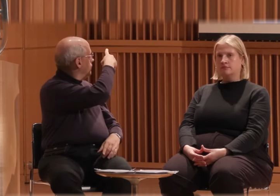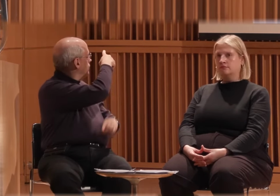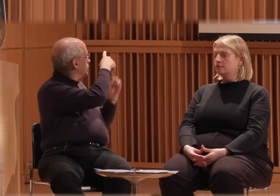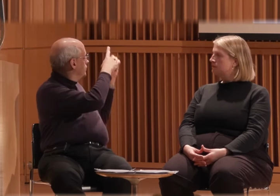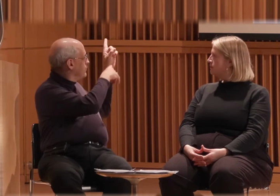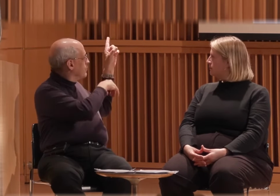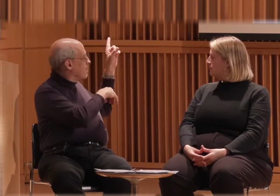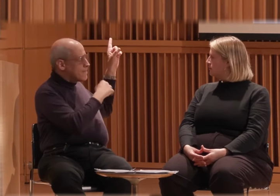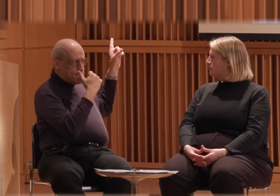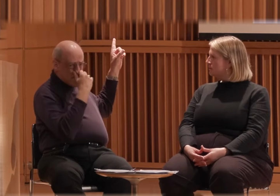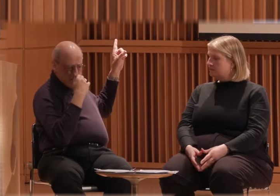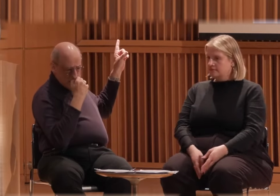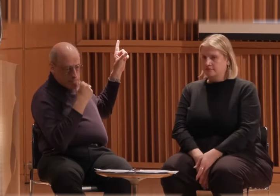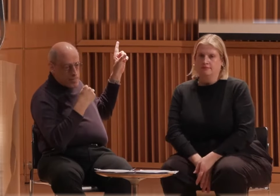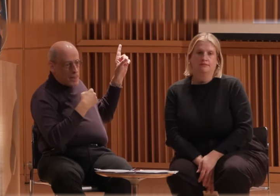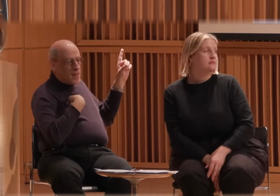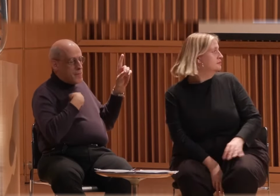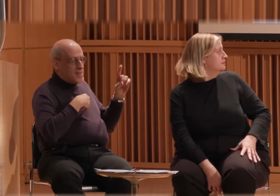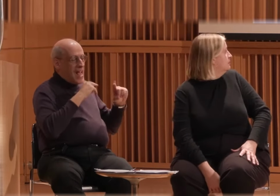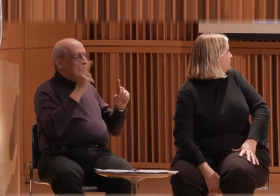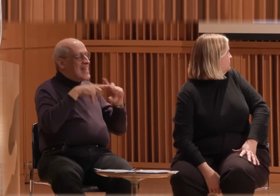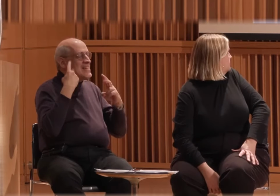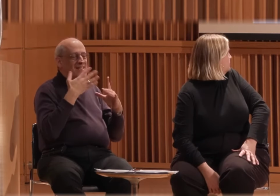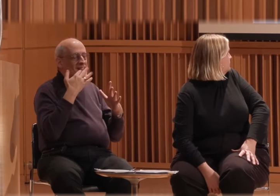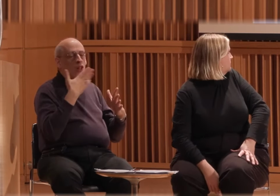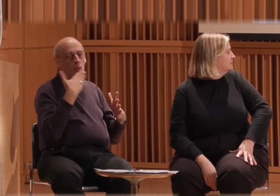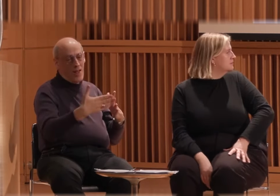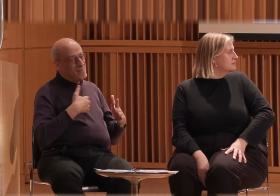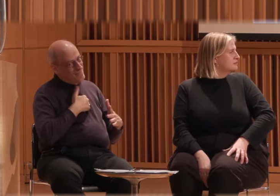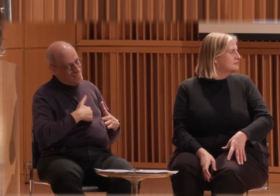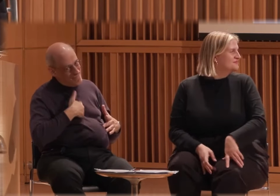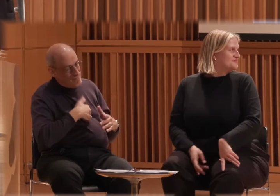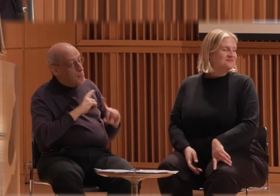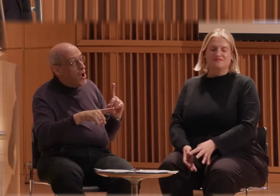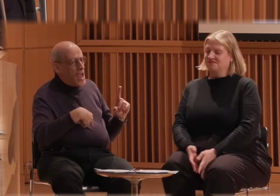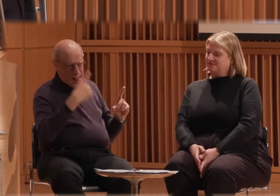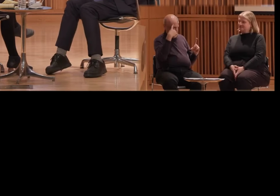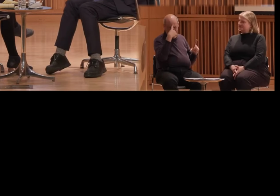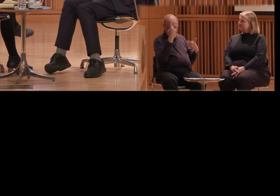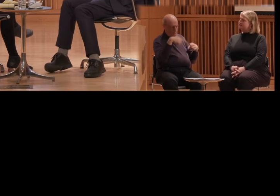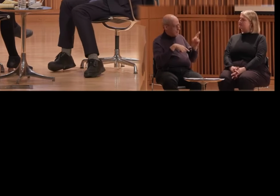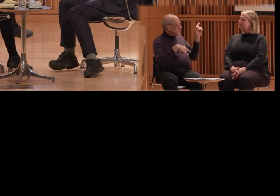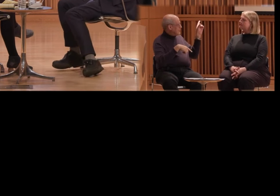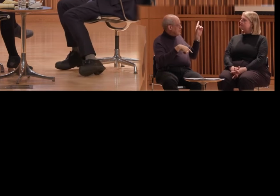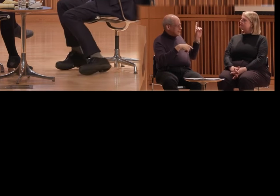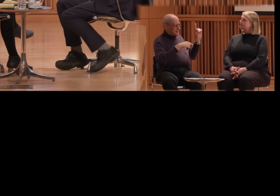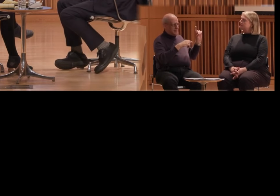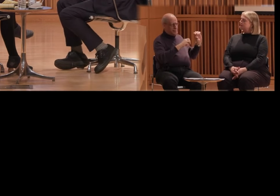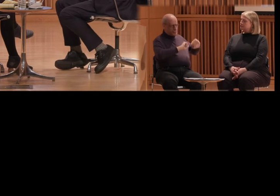so I'm colorblind, by the way, but I think that what I did was make some of